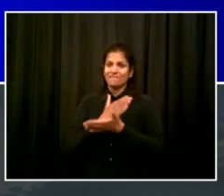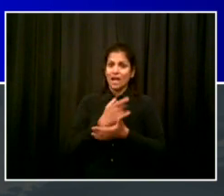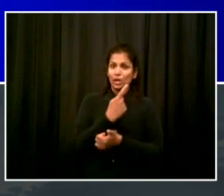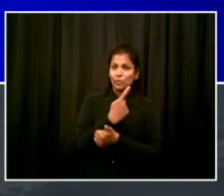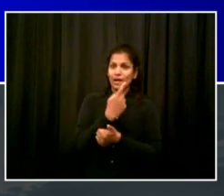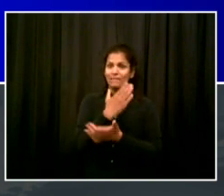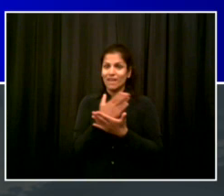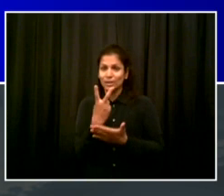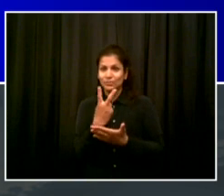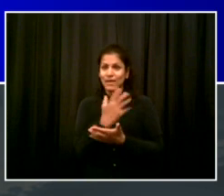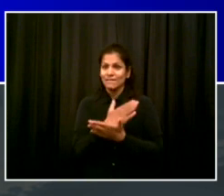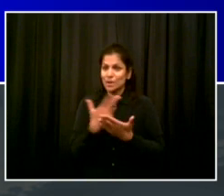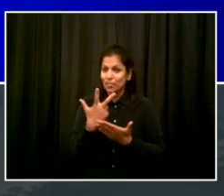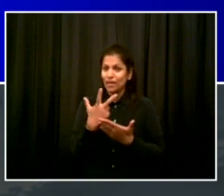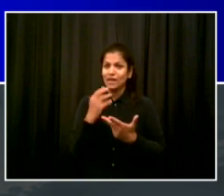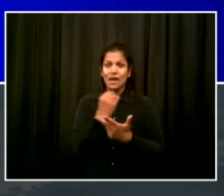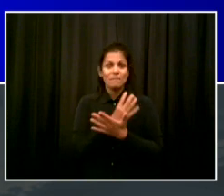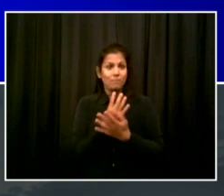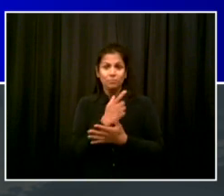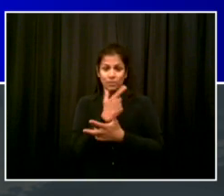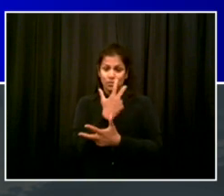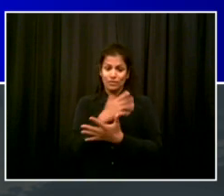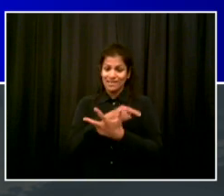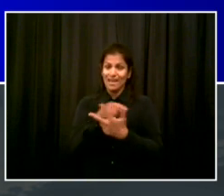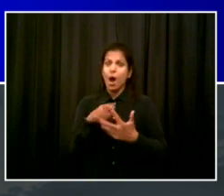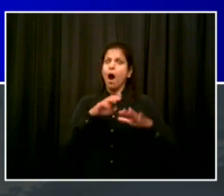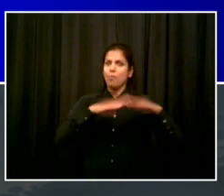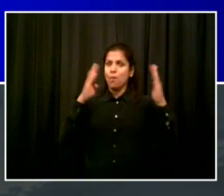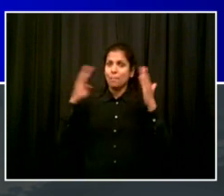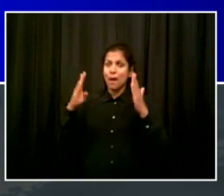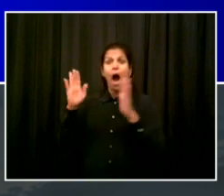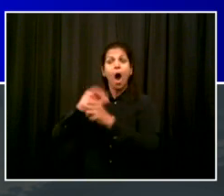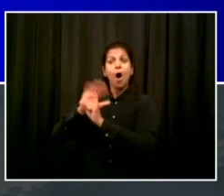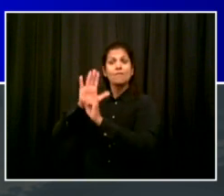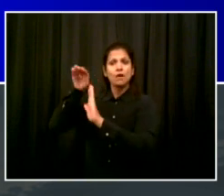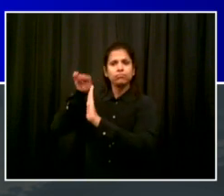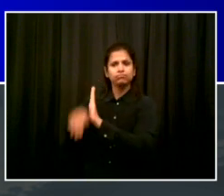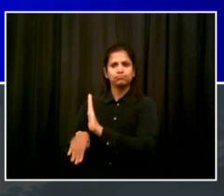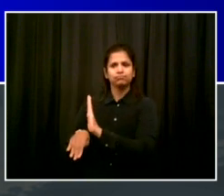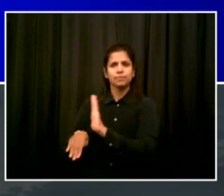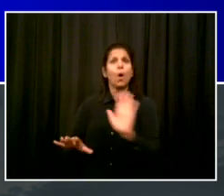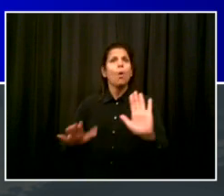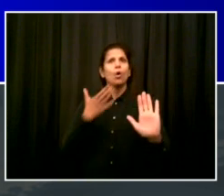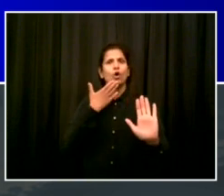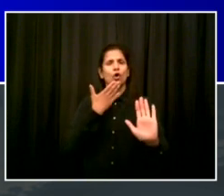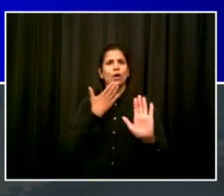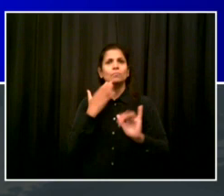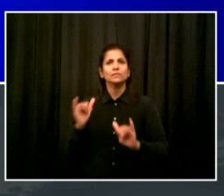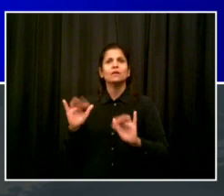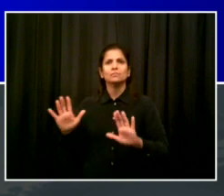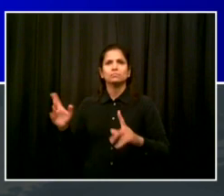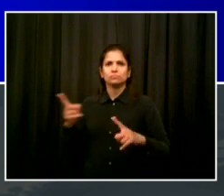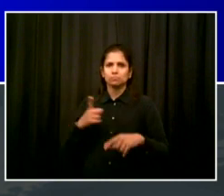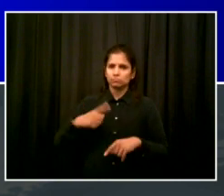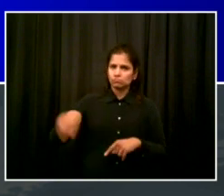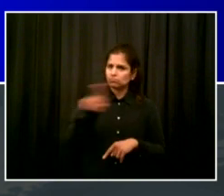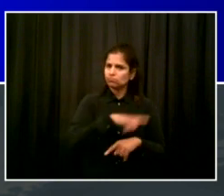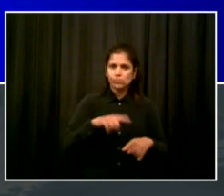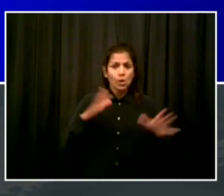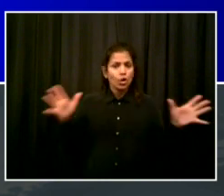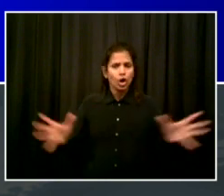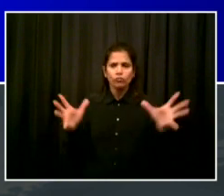us playing our part. Now, phase 4, again, means more and more people going back to